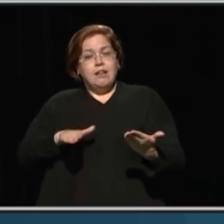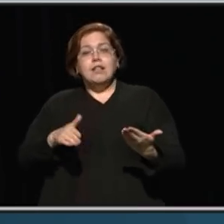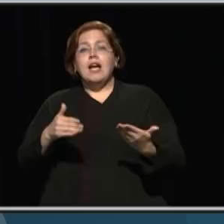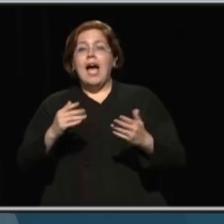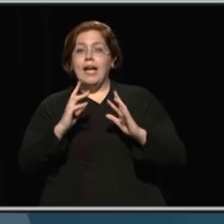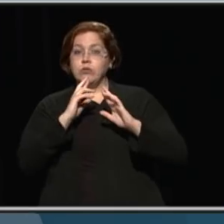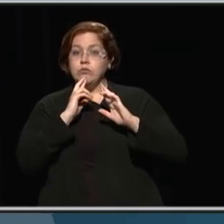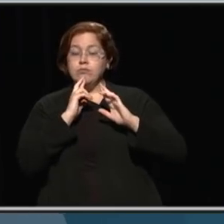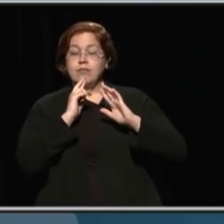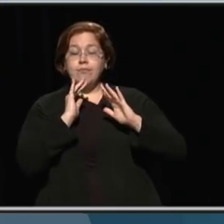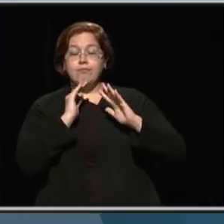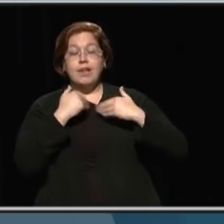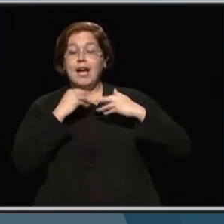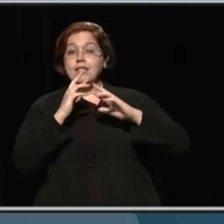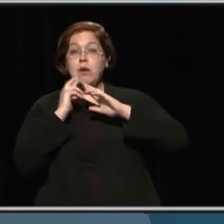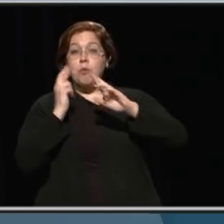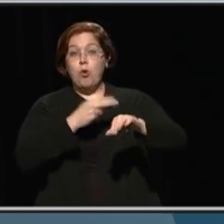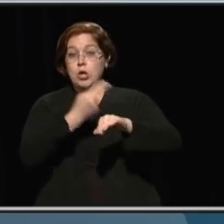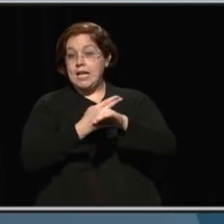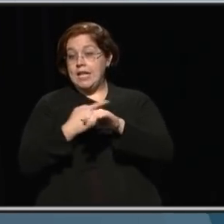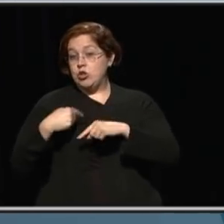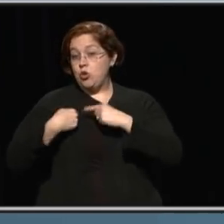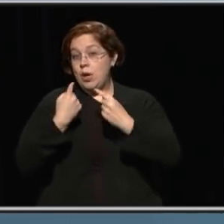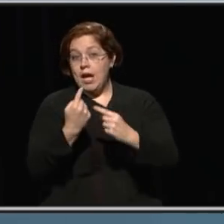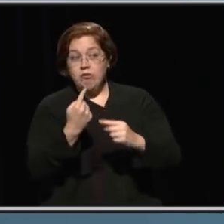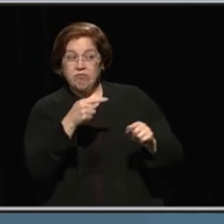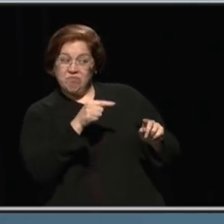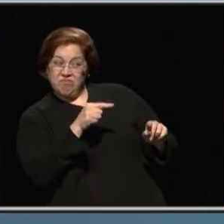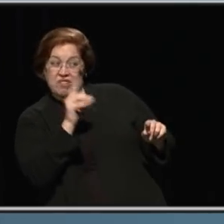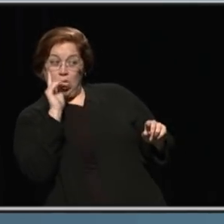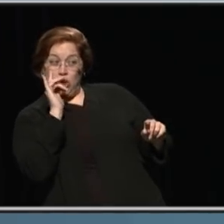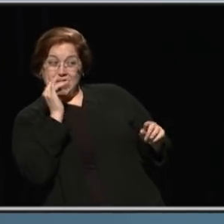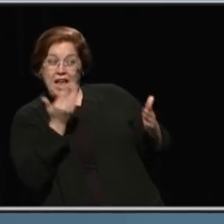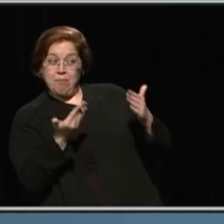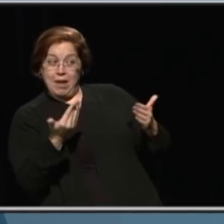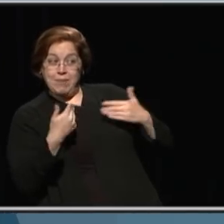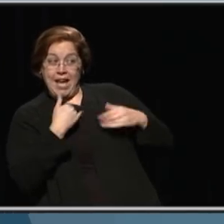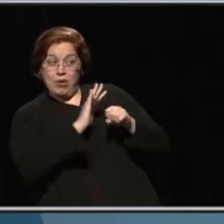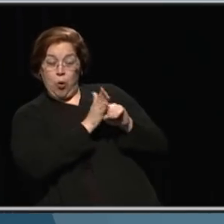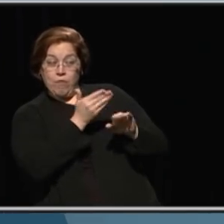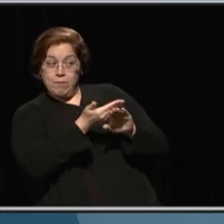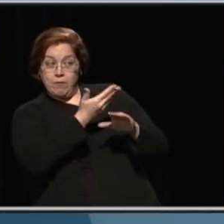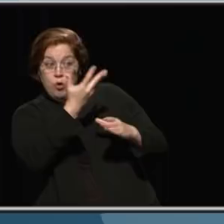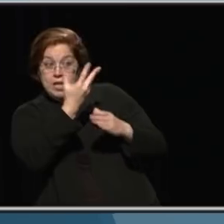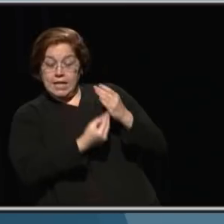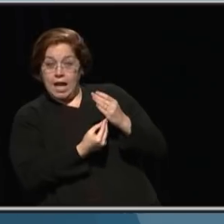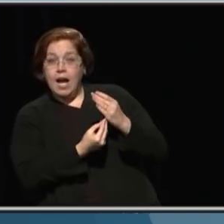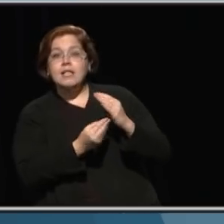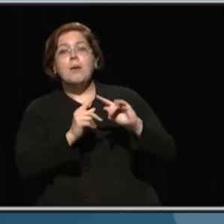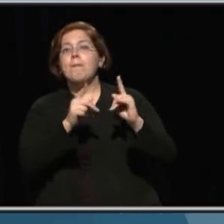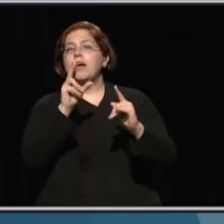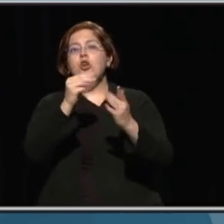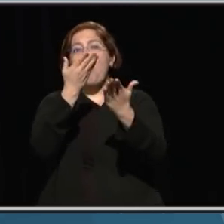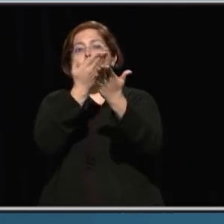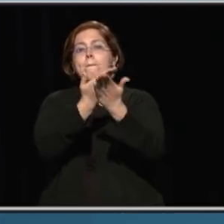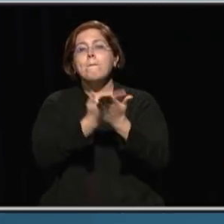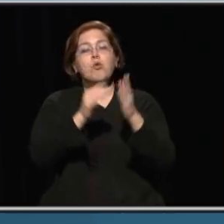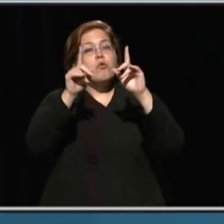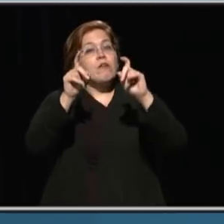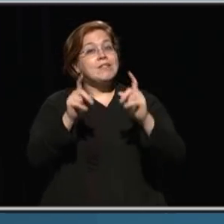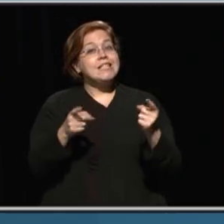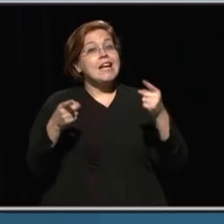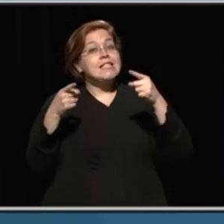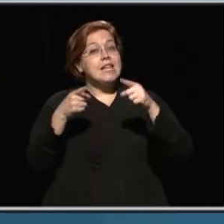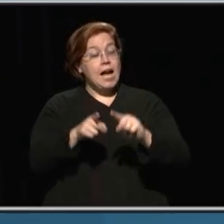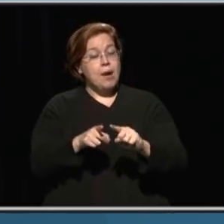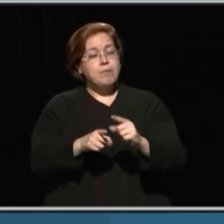reported history of signs and symptoms of COVID-19, but lacks documentation of a test being done,